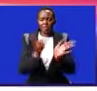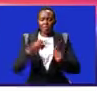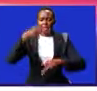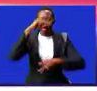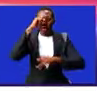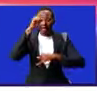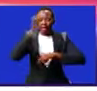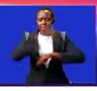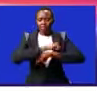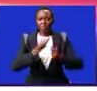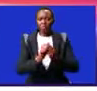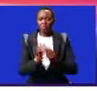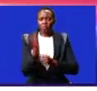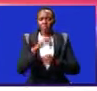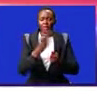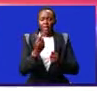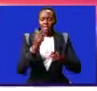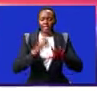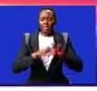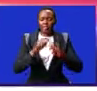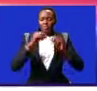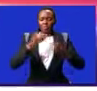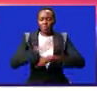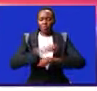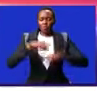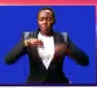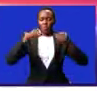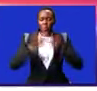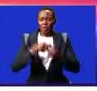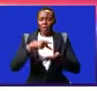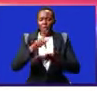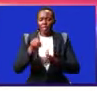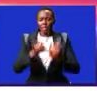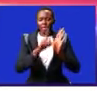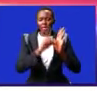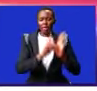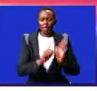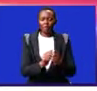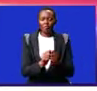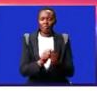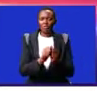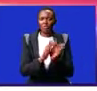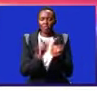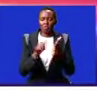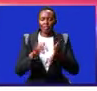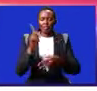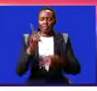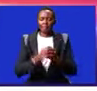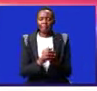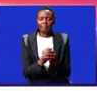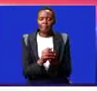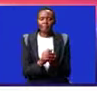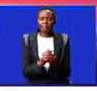mondo okelne yot ne jopuonje madongo e skunde go eko e chulo gope mabende gin godo. Marceline Odero nigi ler